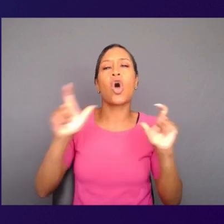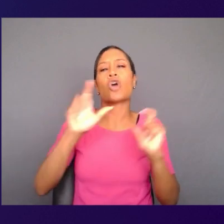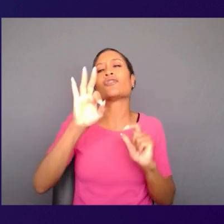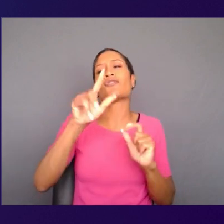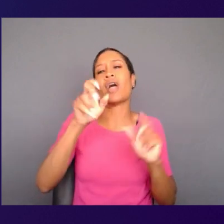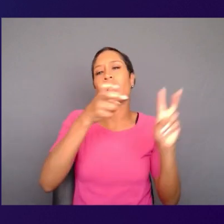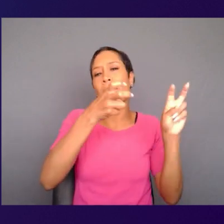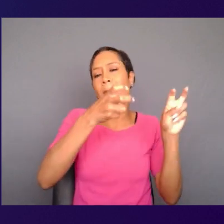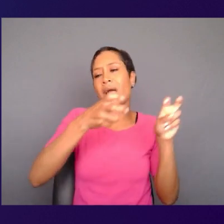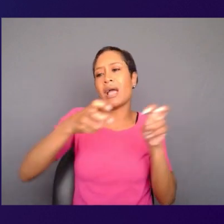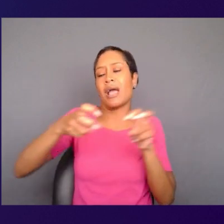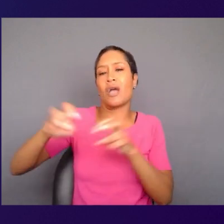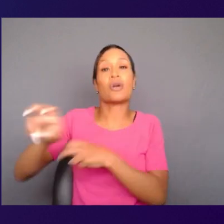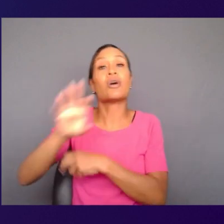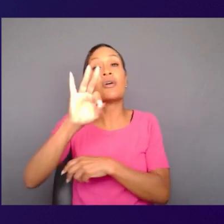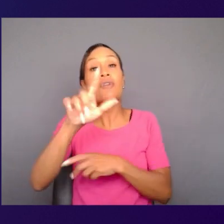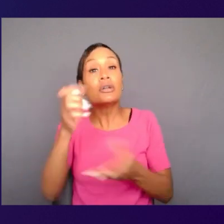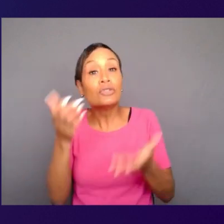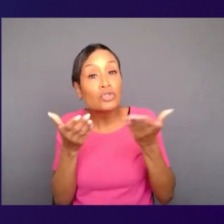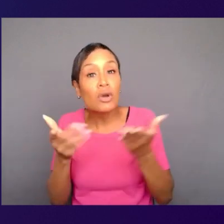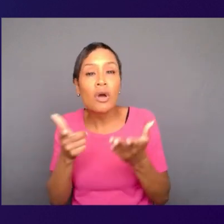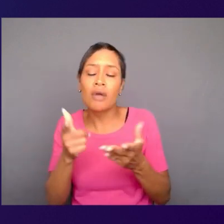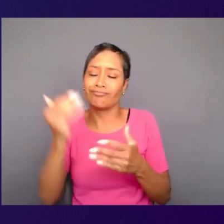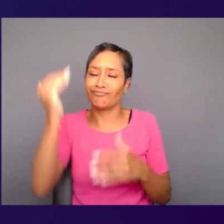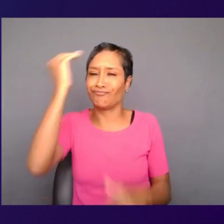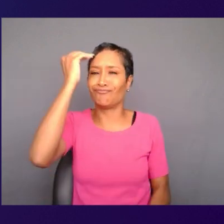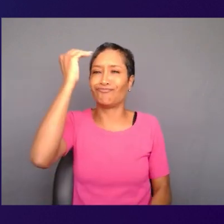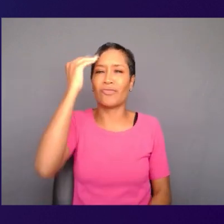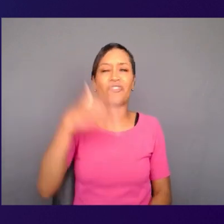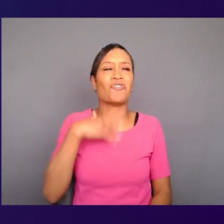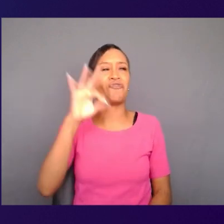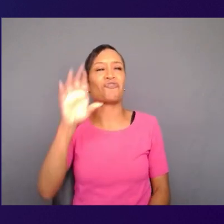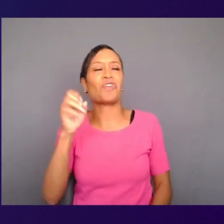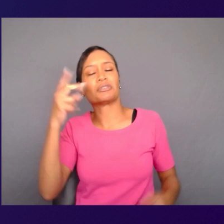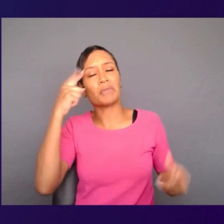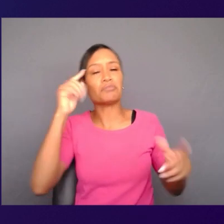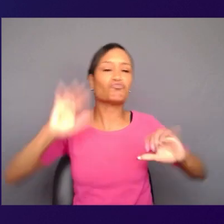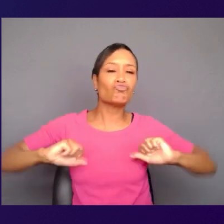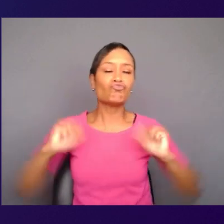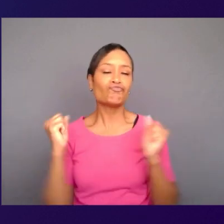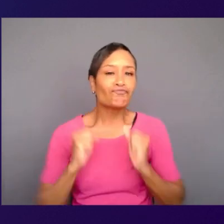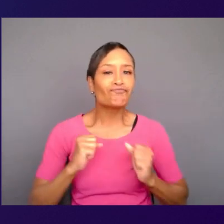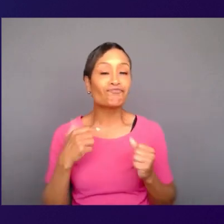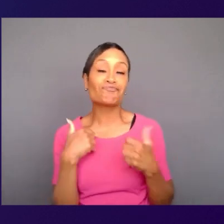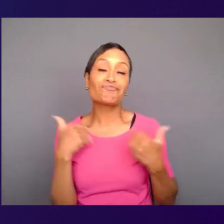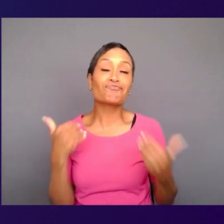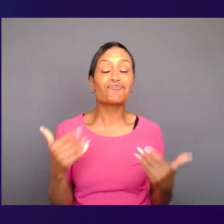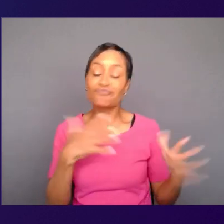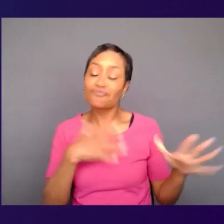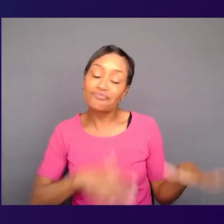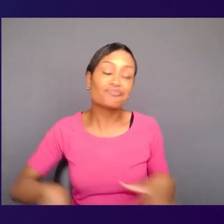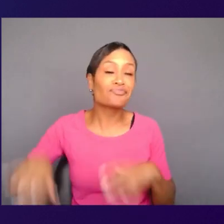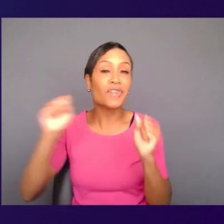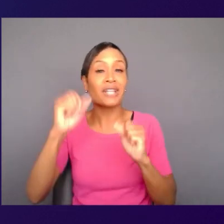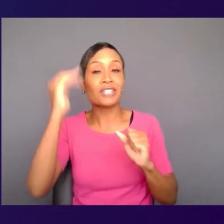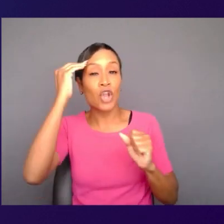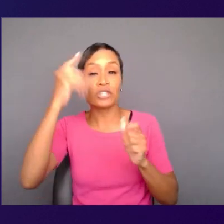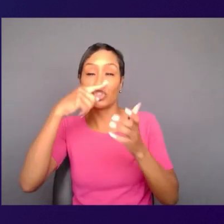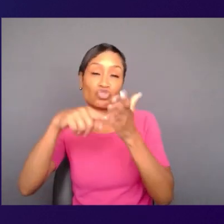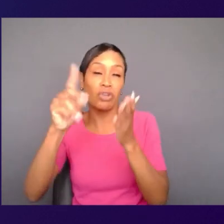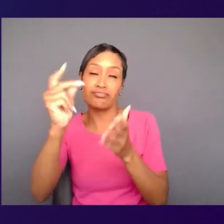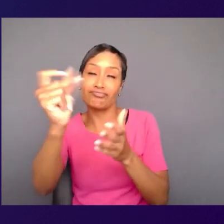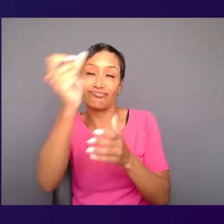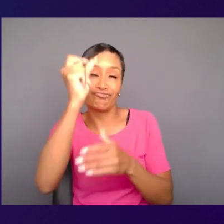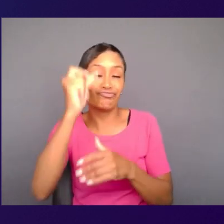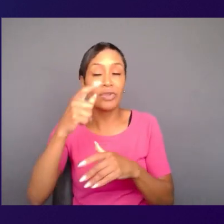And so the file services were very familiar and fresh to me. So I jumped in and just took the knowledge check right